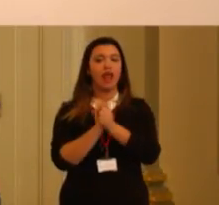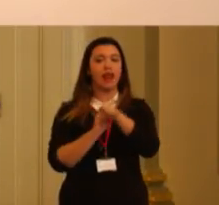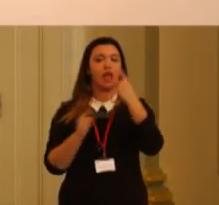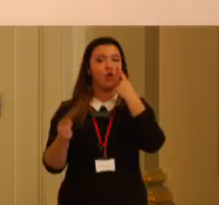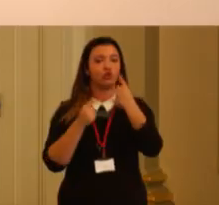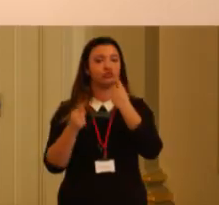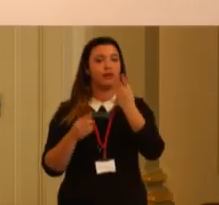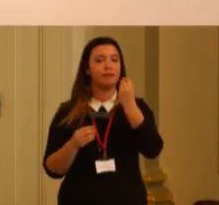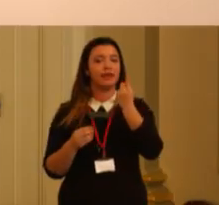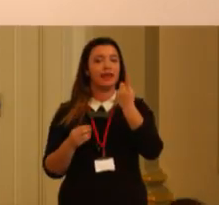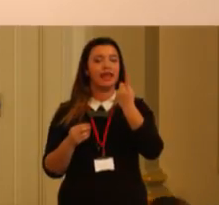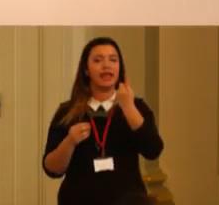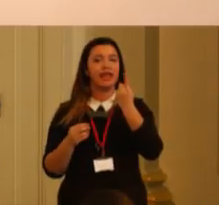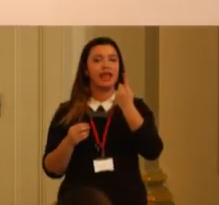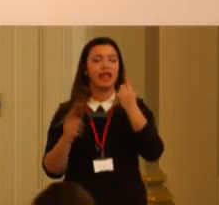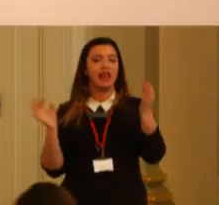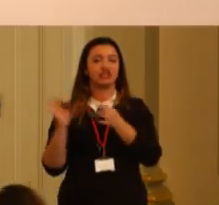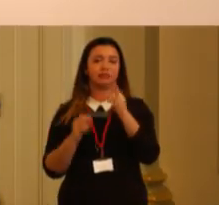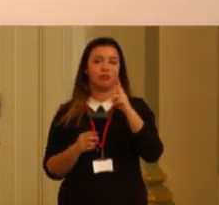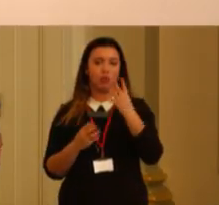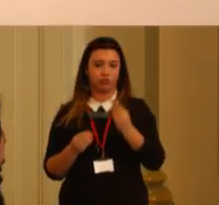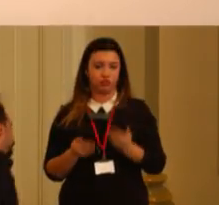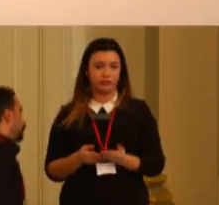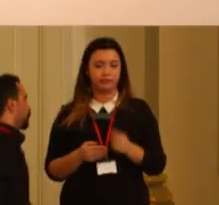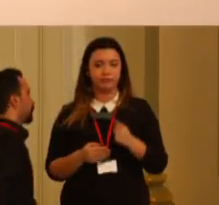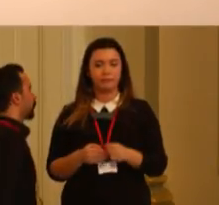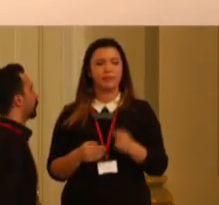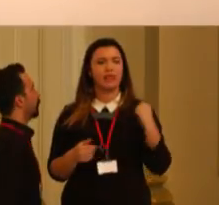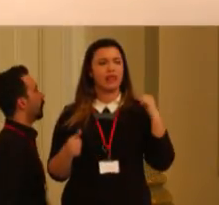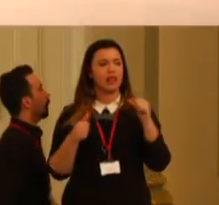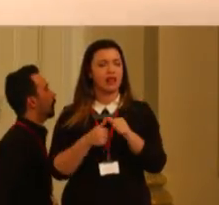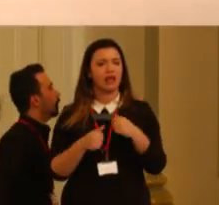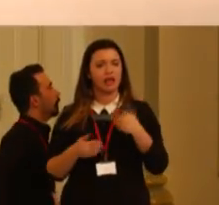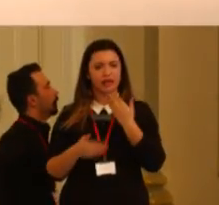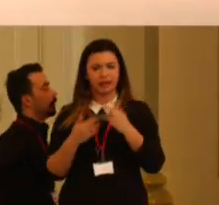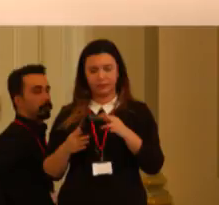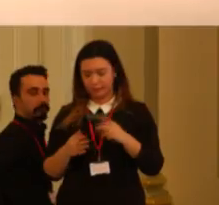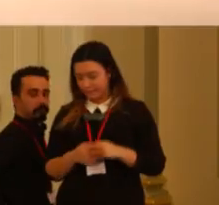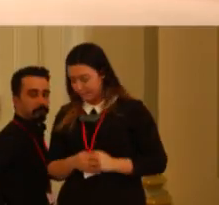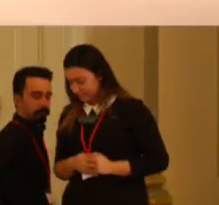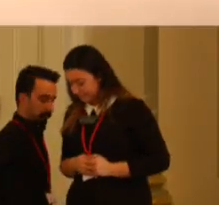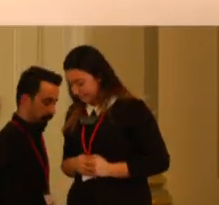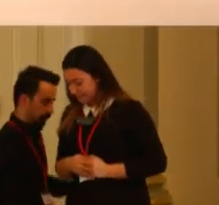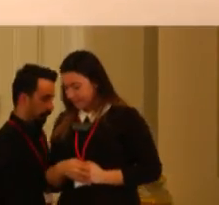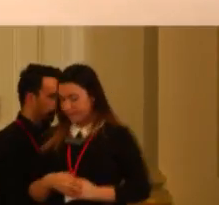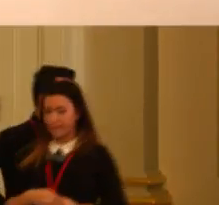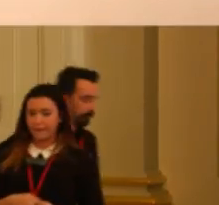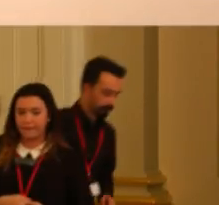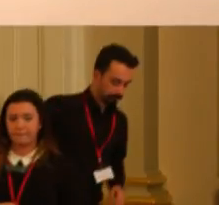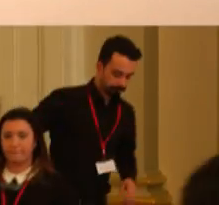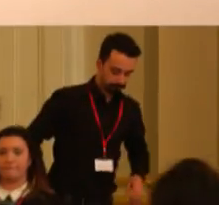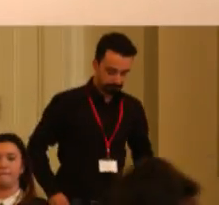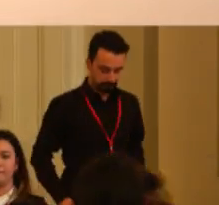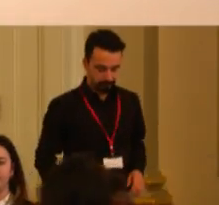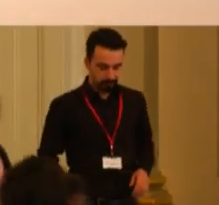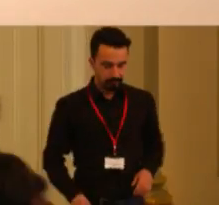rather than a tension, you're saying this is a process transforming the family as well as the youngsters. This is your interpretation. Well, it would